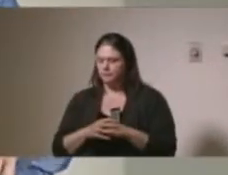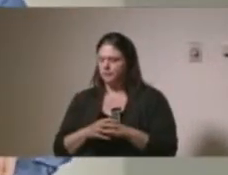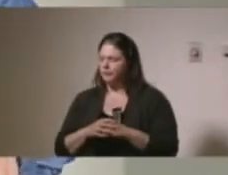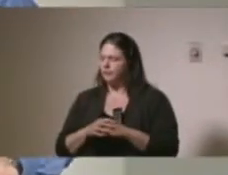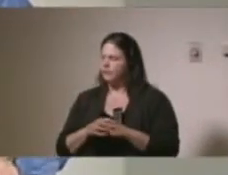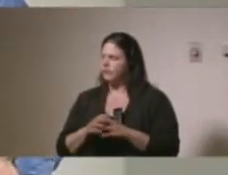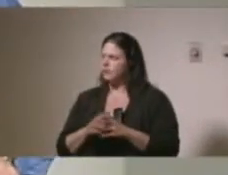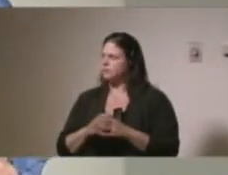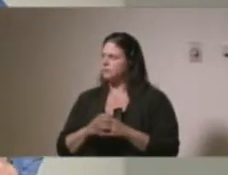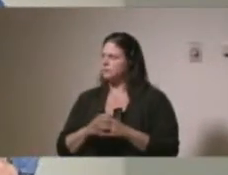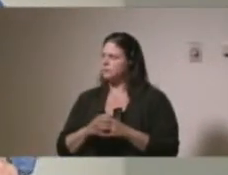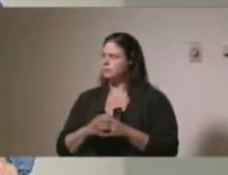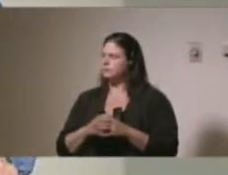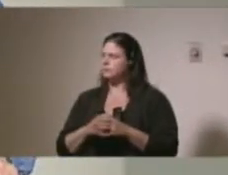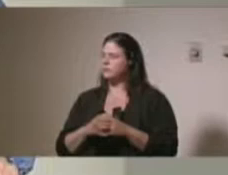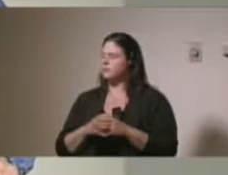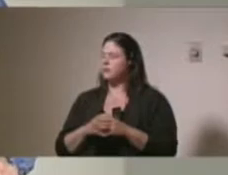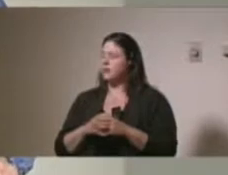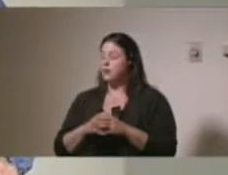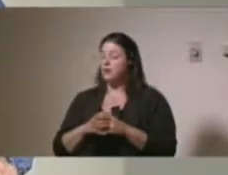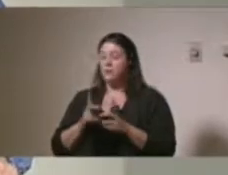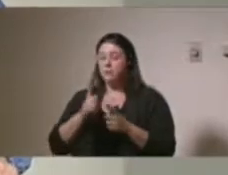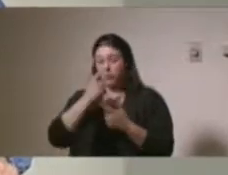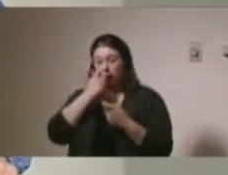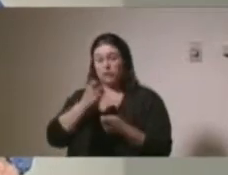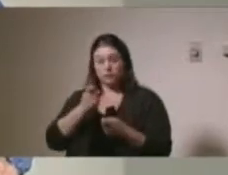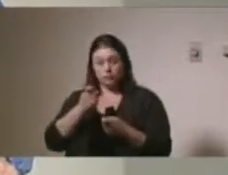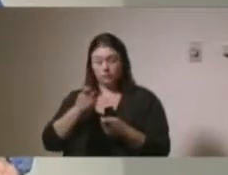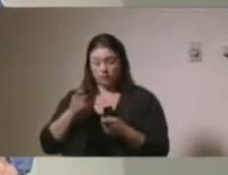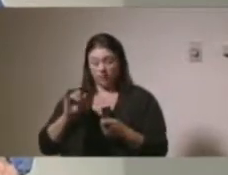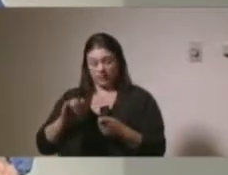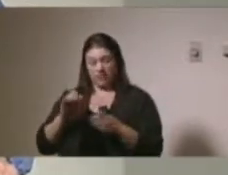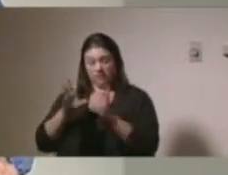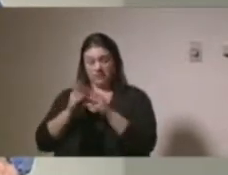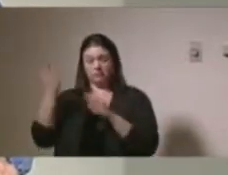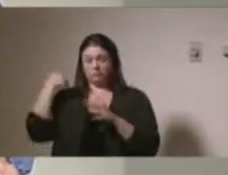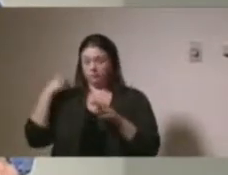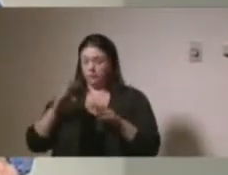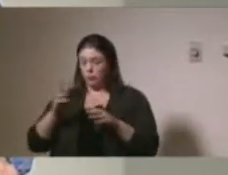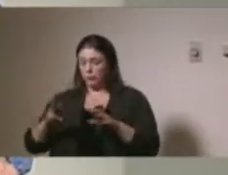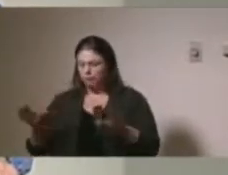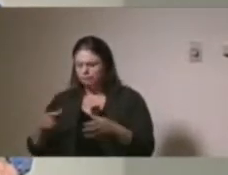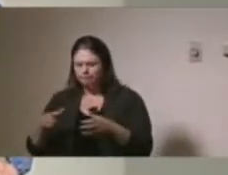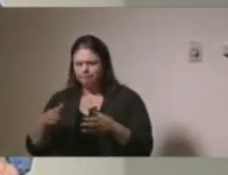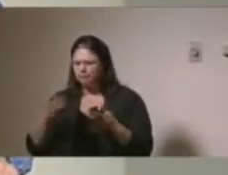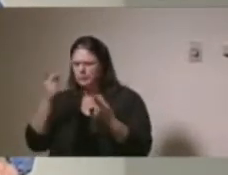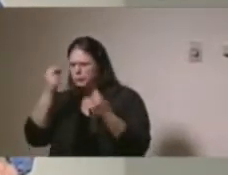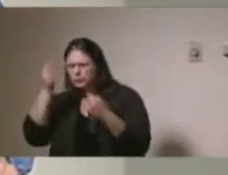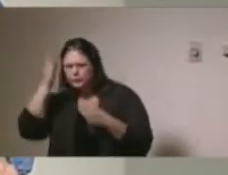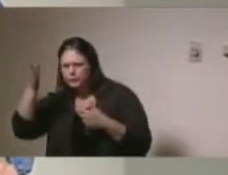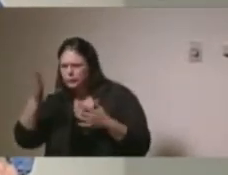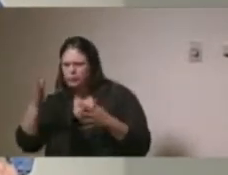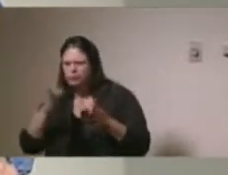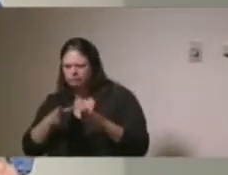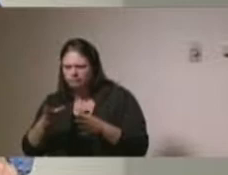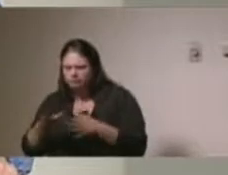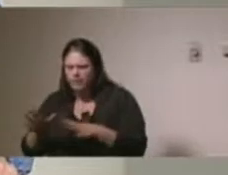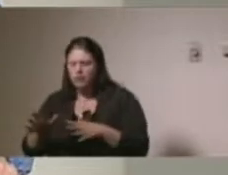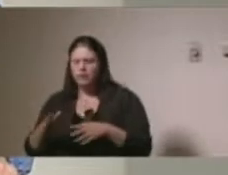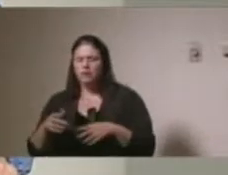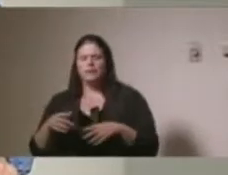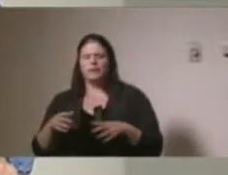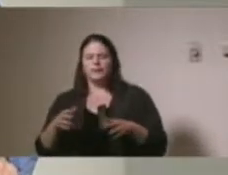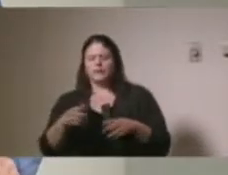interesting point, though, when we were having this strategy conversation about how do we move forward, when we had talks with the poverty